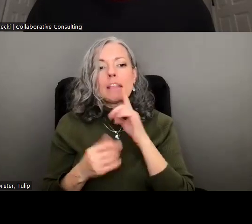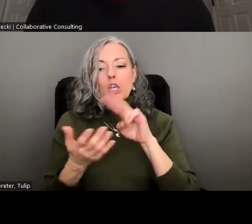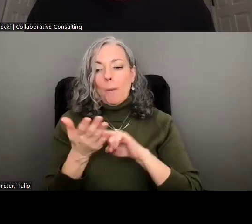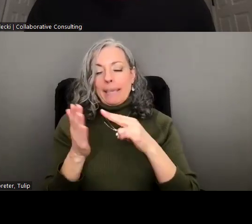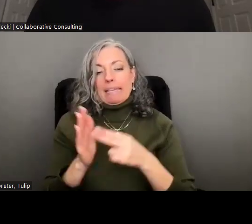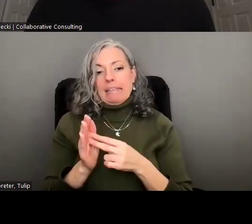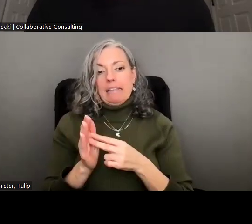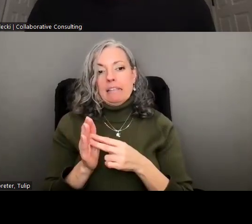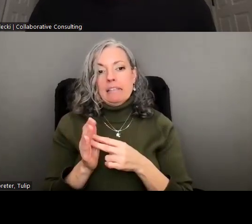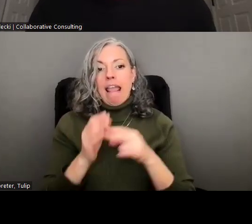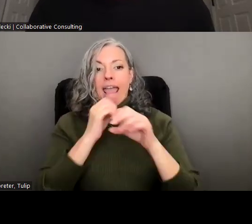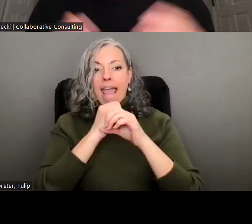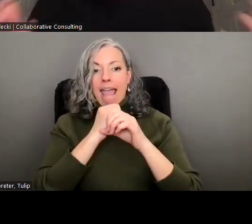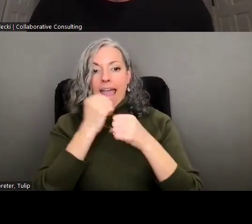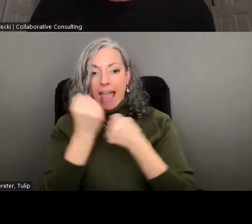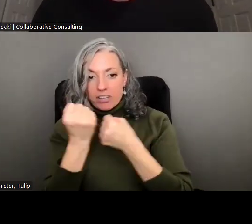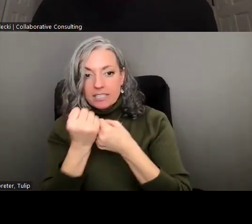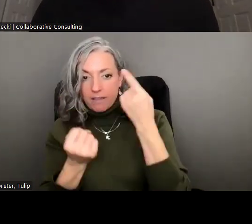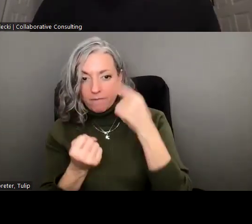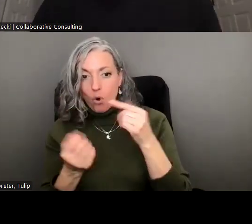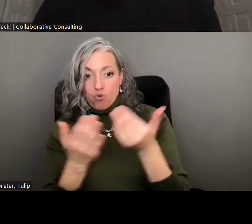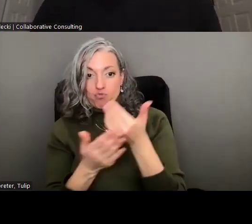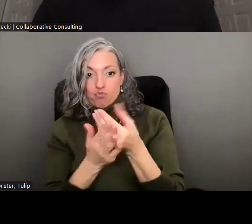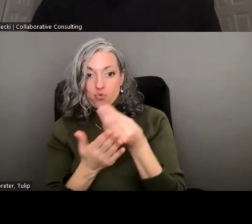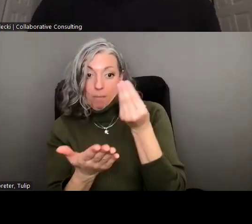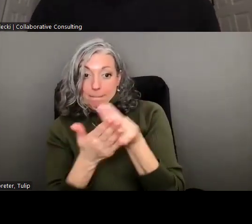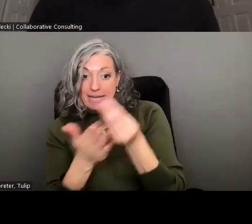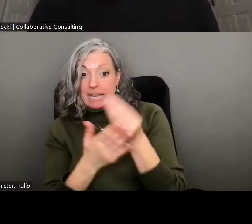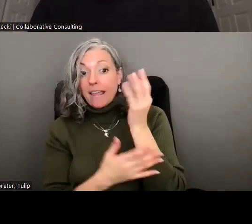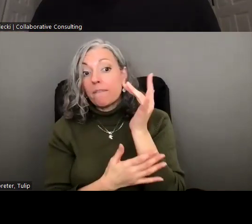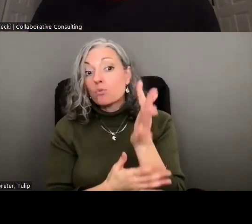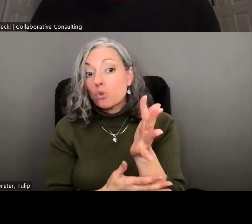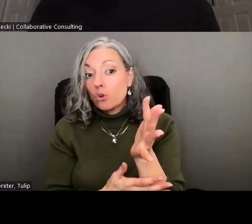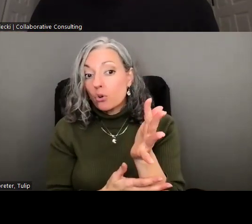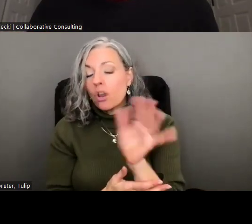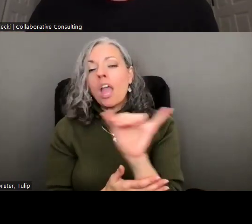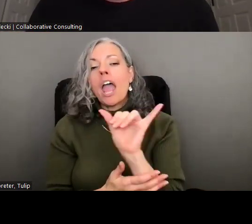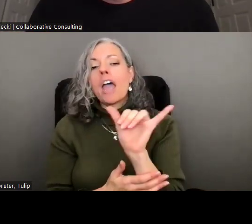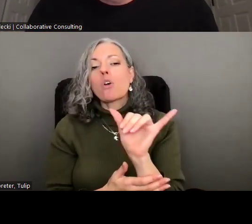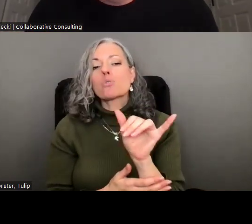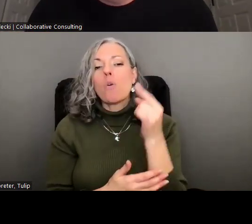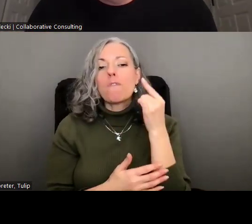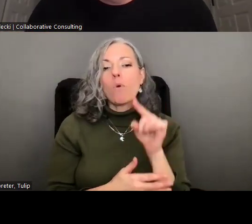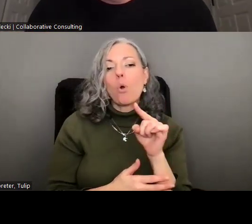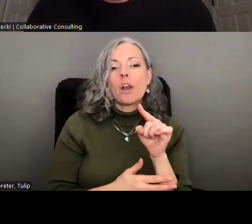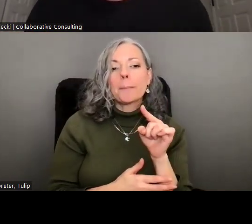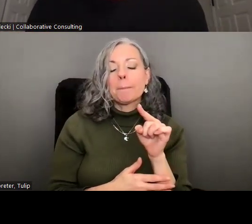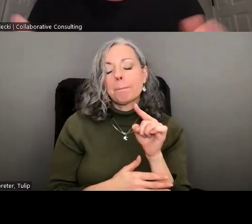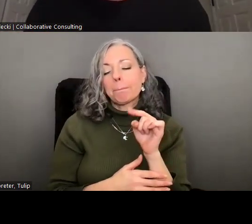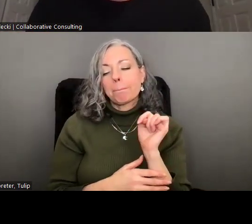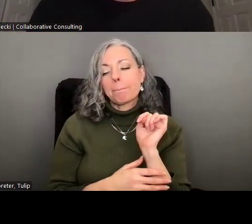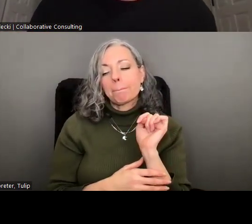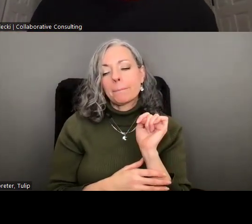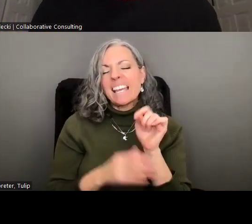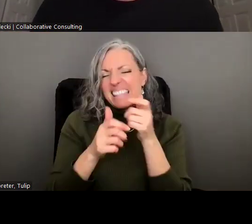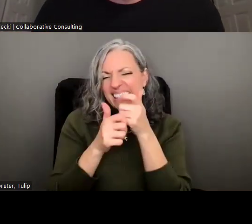into advocacy for new funding in the future, and also advocacy for the